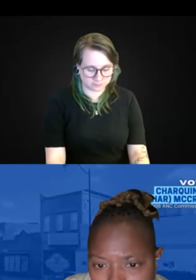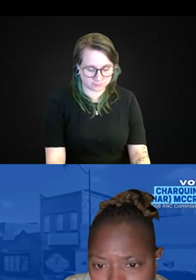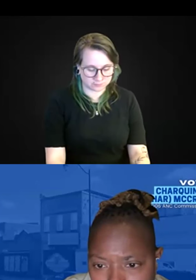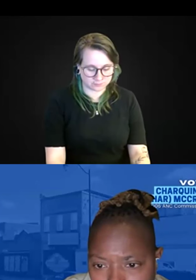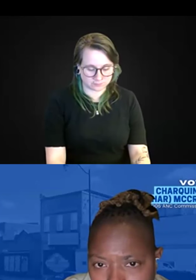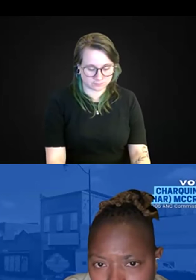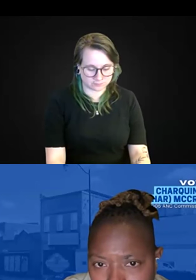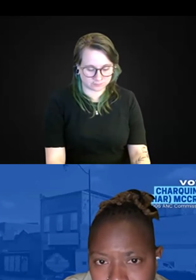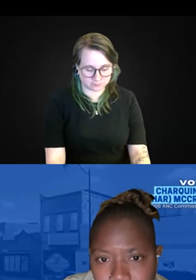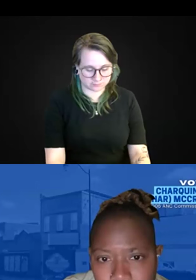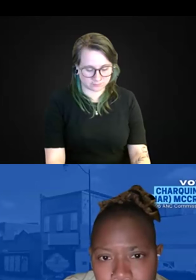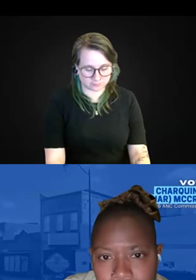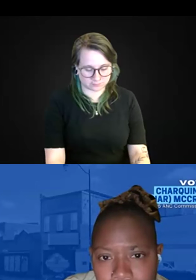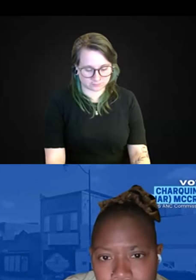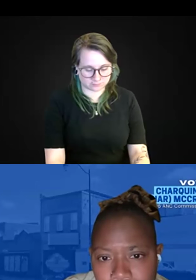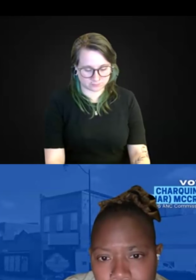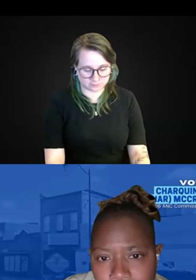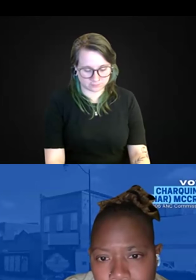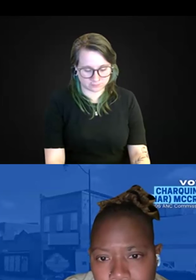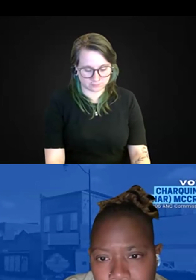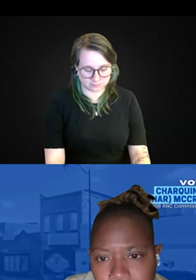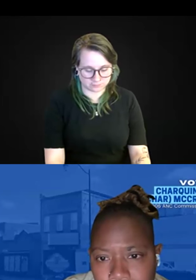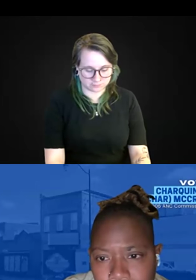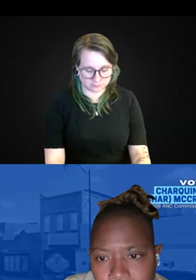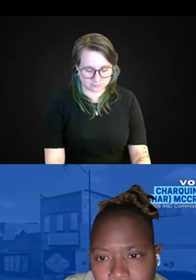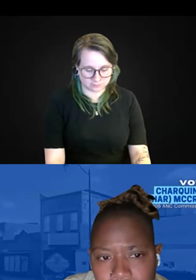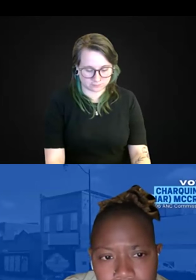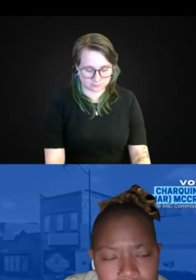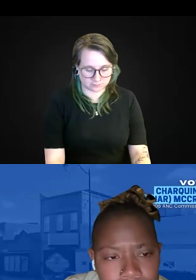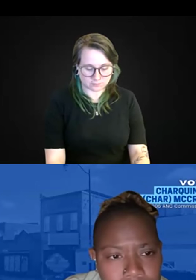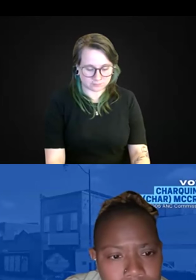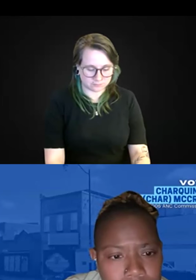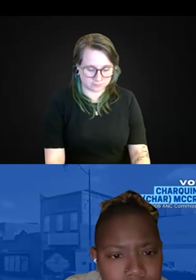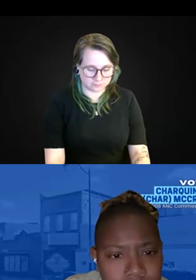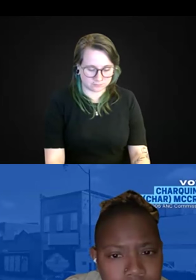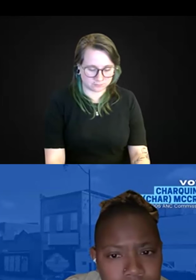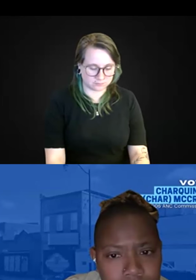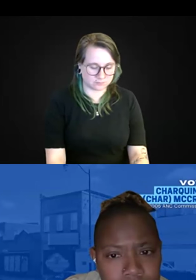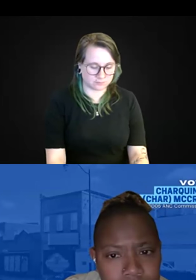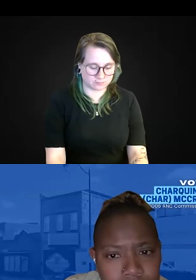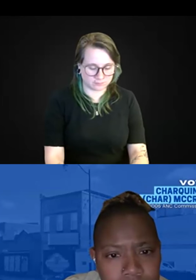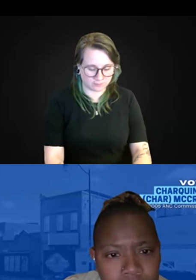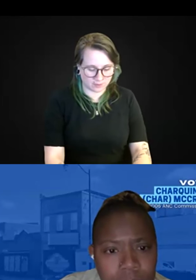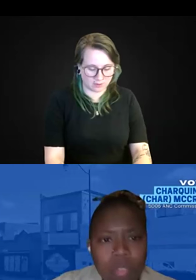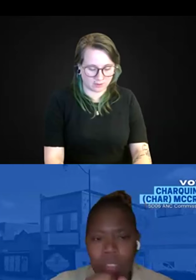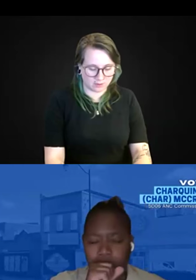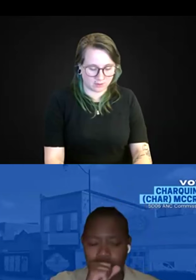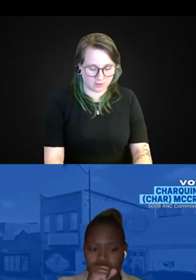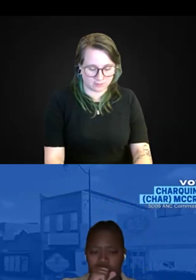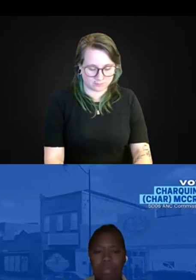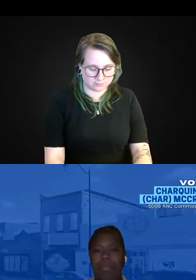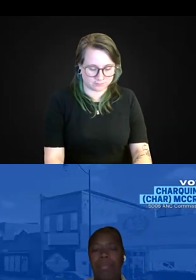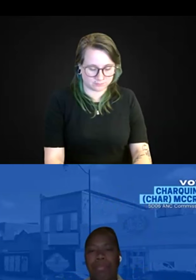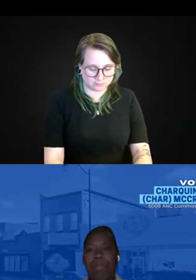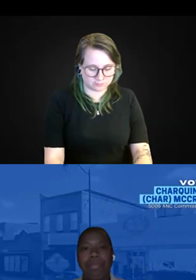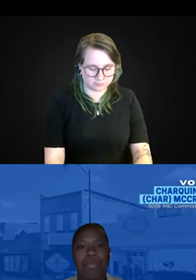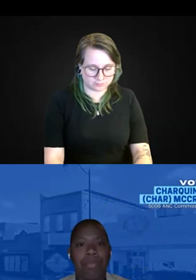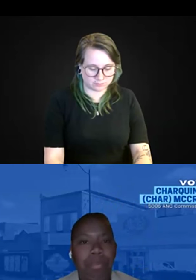Hello, good evening, commissioners. Meredith Moldenhauer. I will share my screen and provide a quick